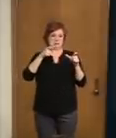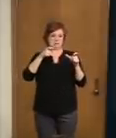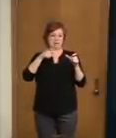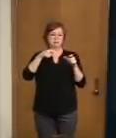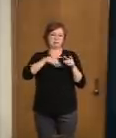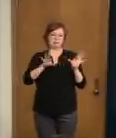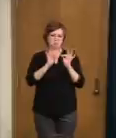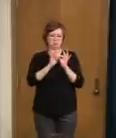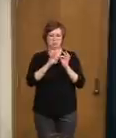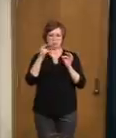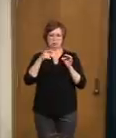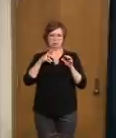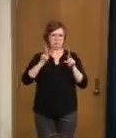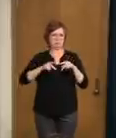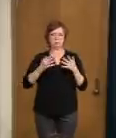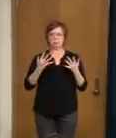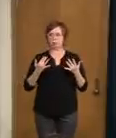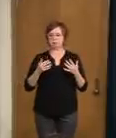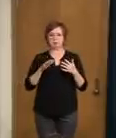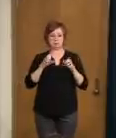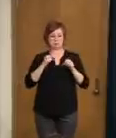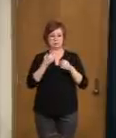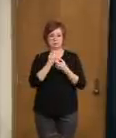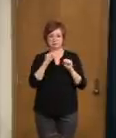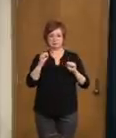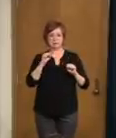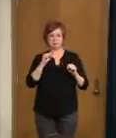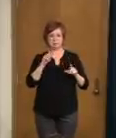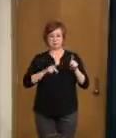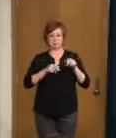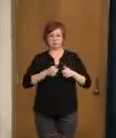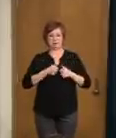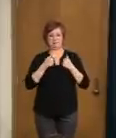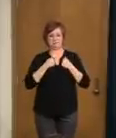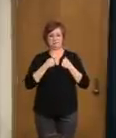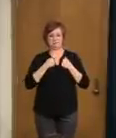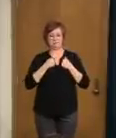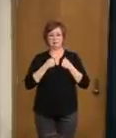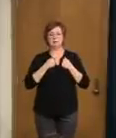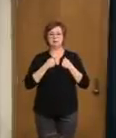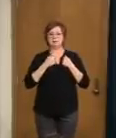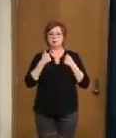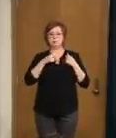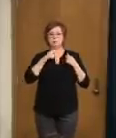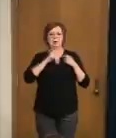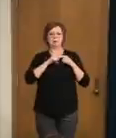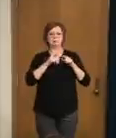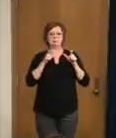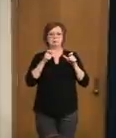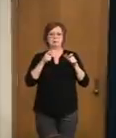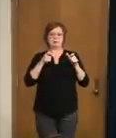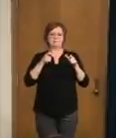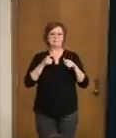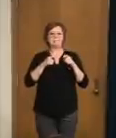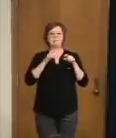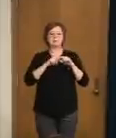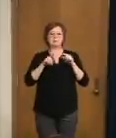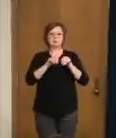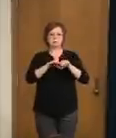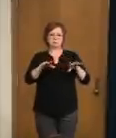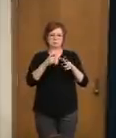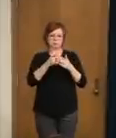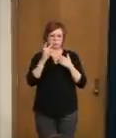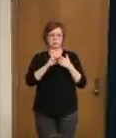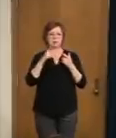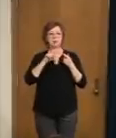among our vulnerable population where it saves lives. This is why we need to continually get faster in what we're doing and expand our program as vaccines